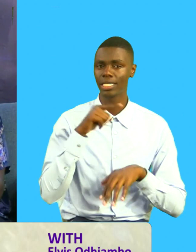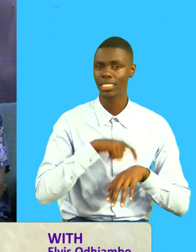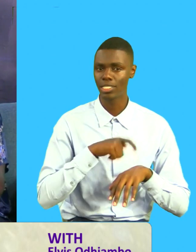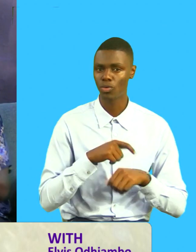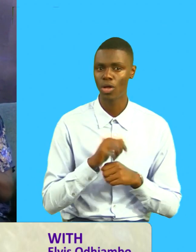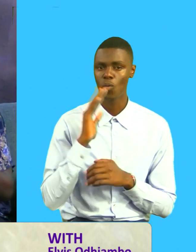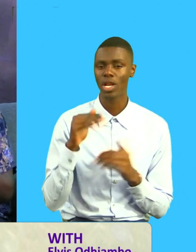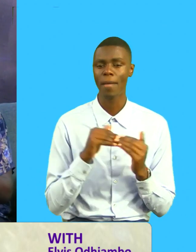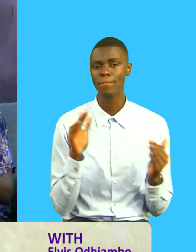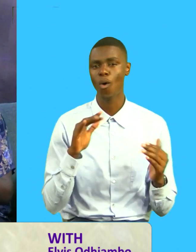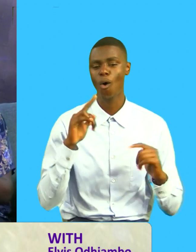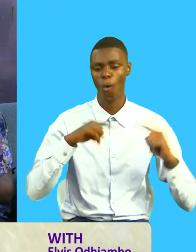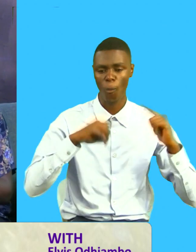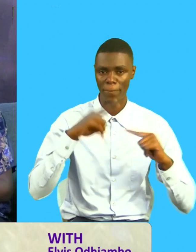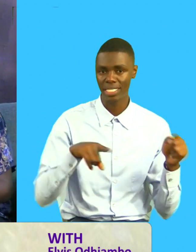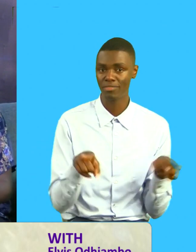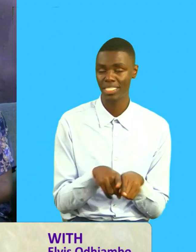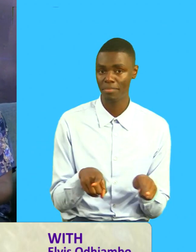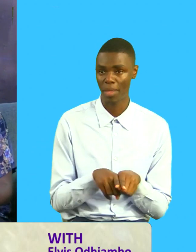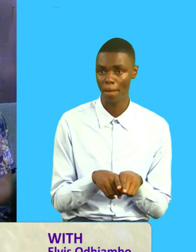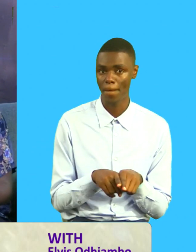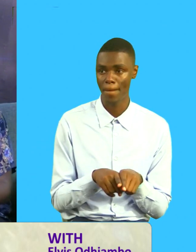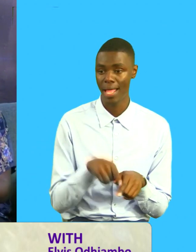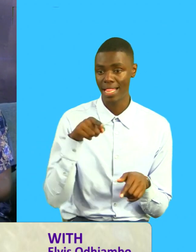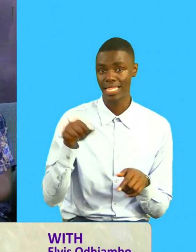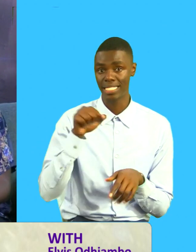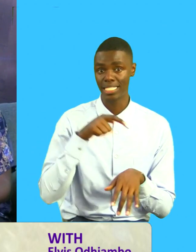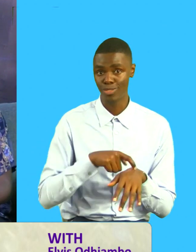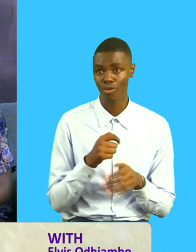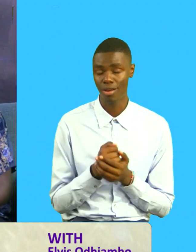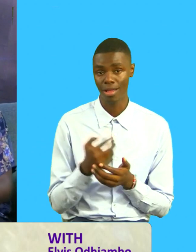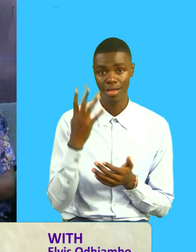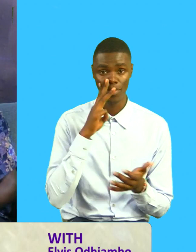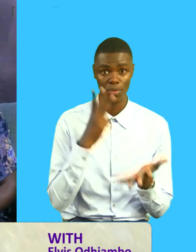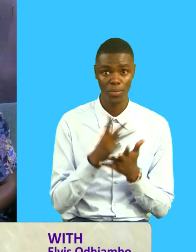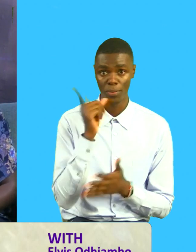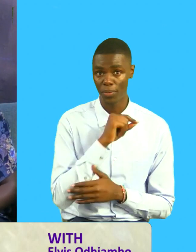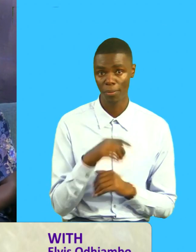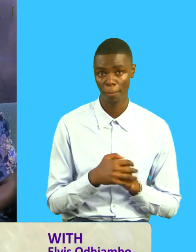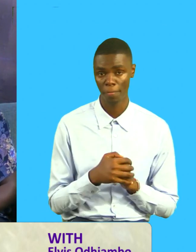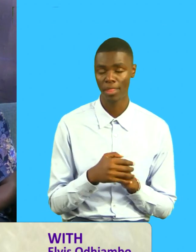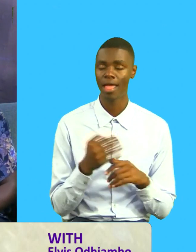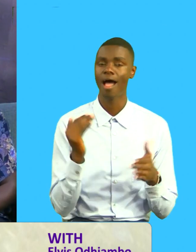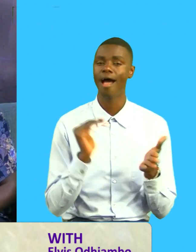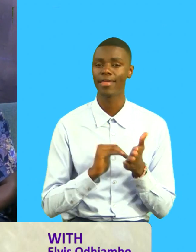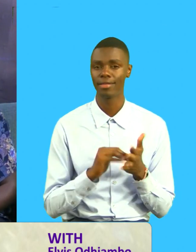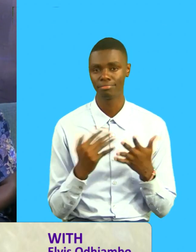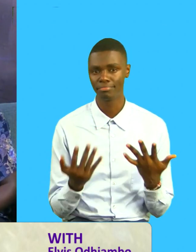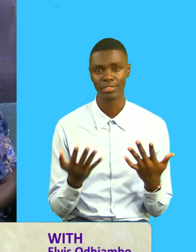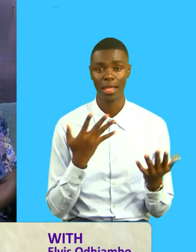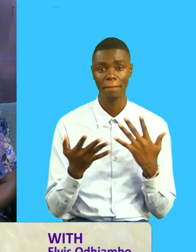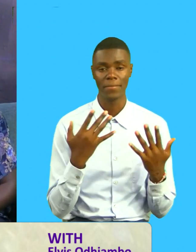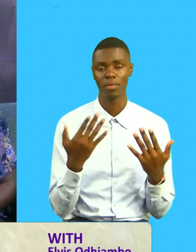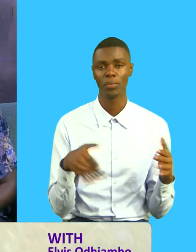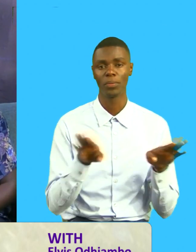be more competitive, just like the way we witnessed this season. But then again, maybe as we